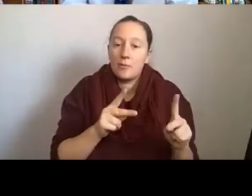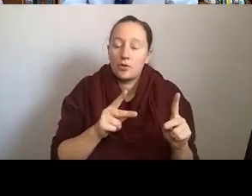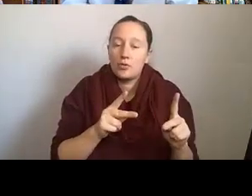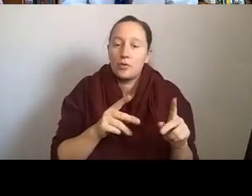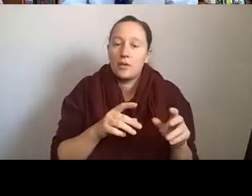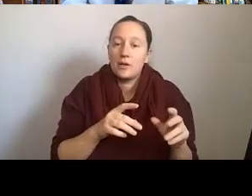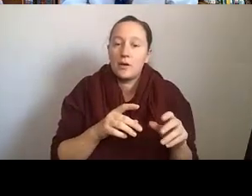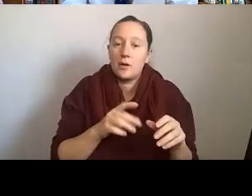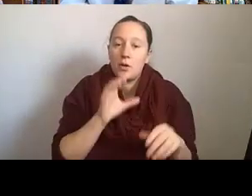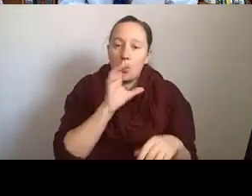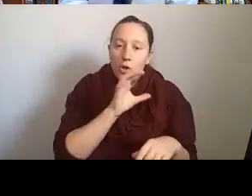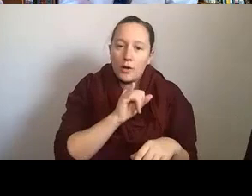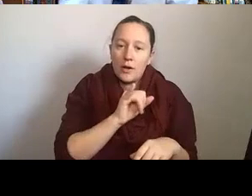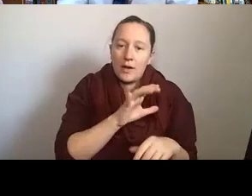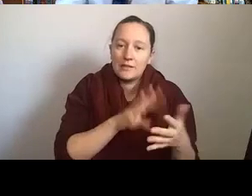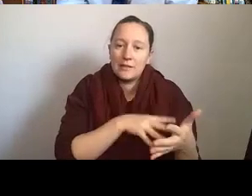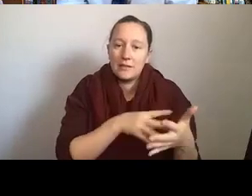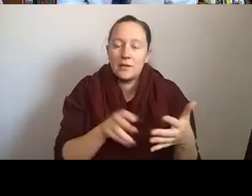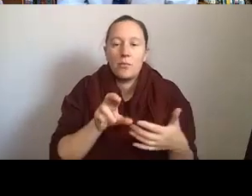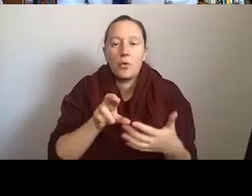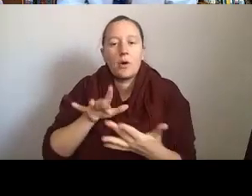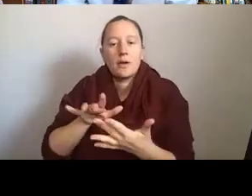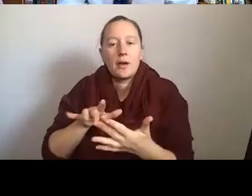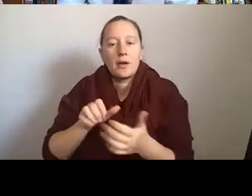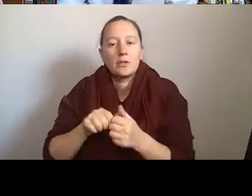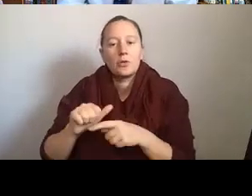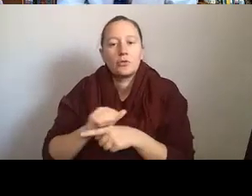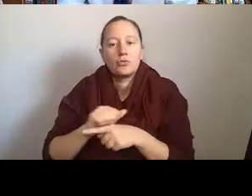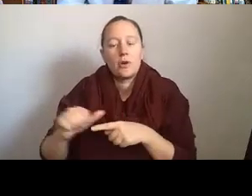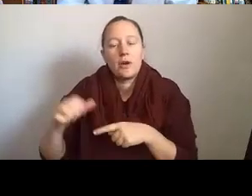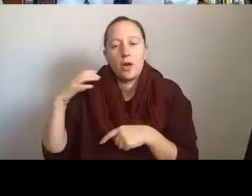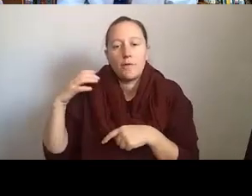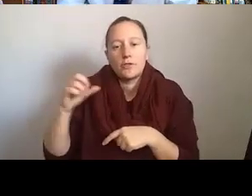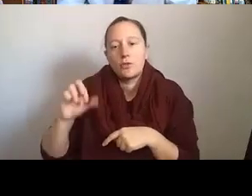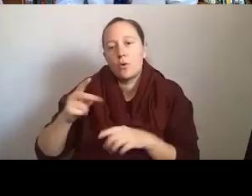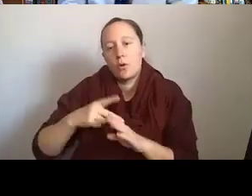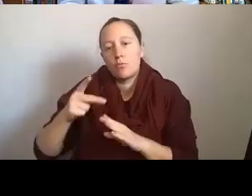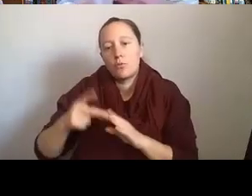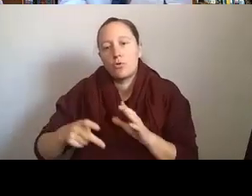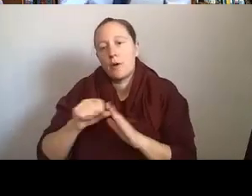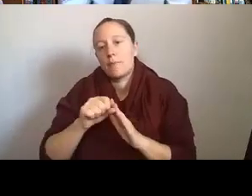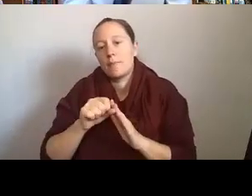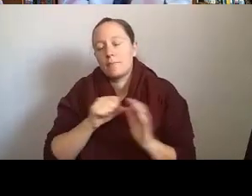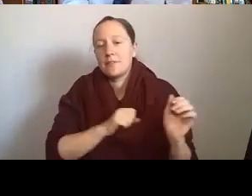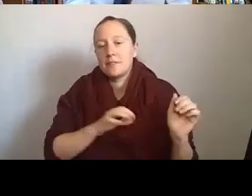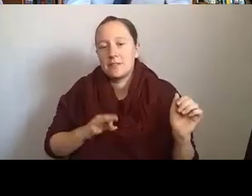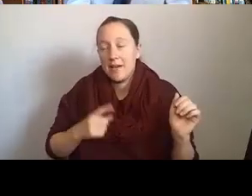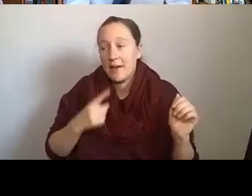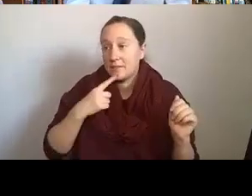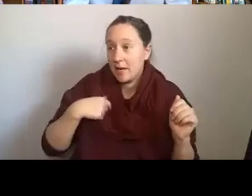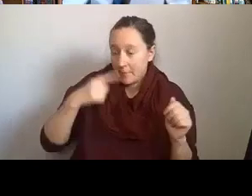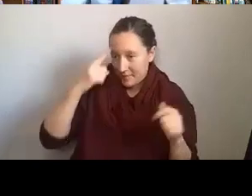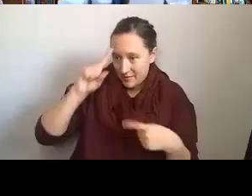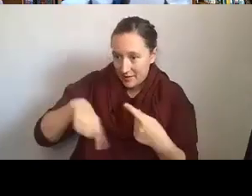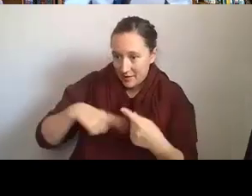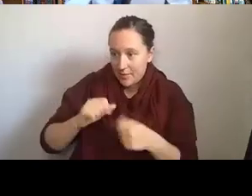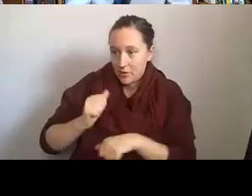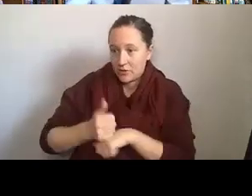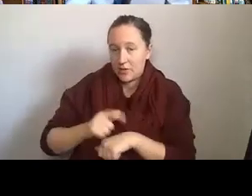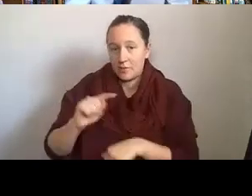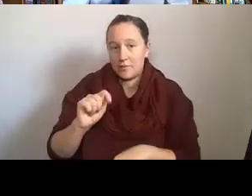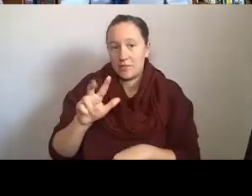that IC table, or get in touch with the training officer or program staff and just say, I'm thinking about putting together a T32 in the